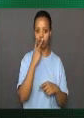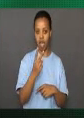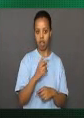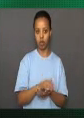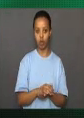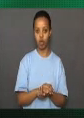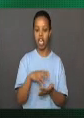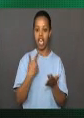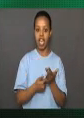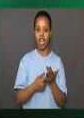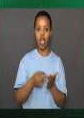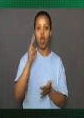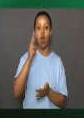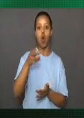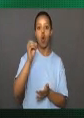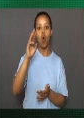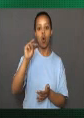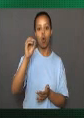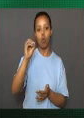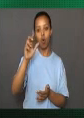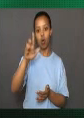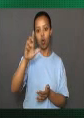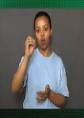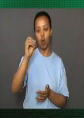of homologous chromosomes.